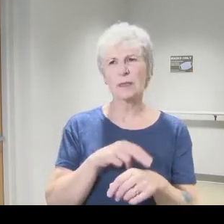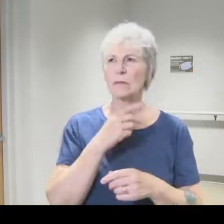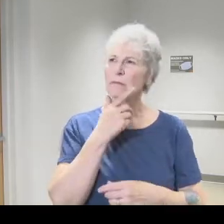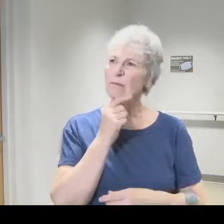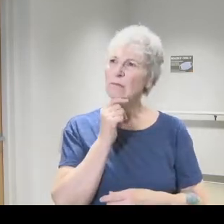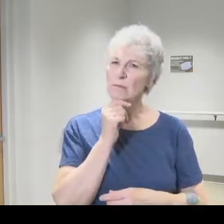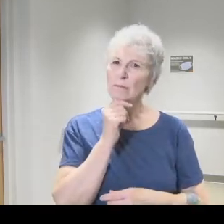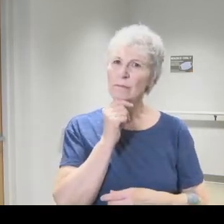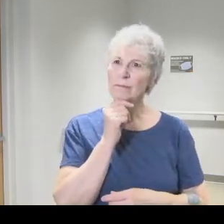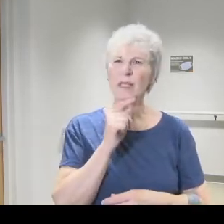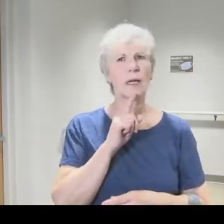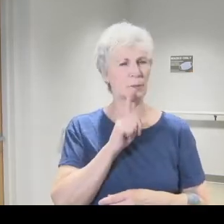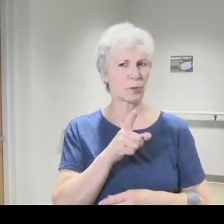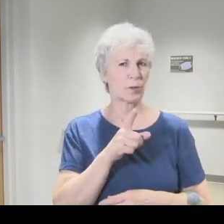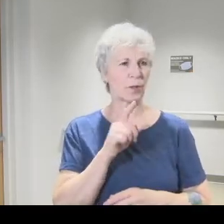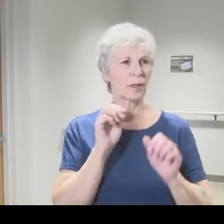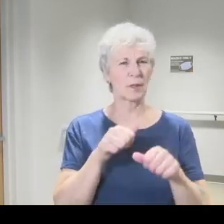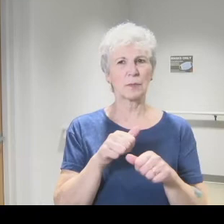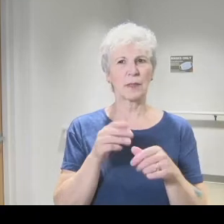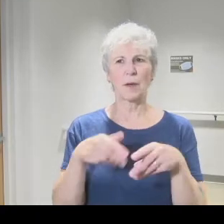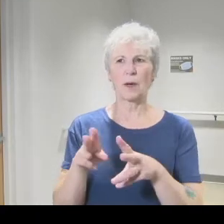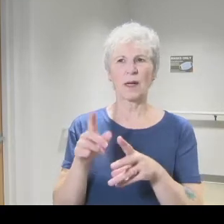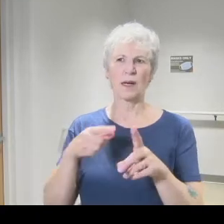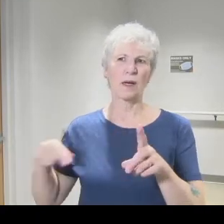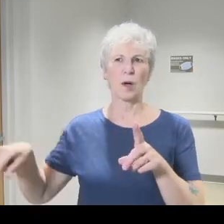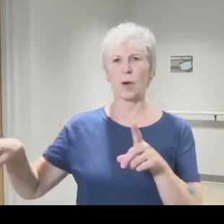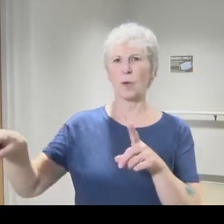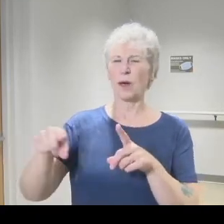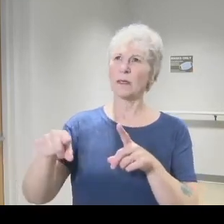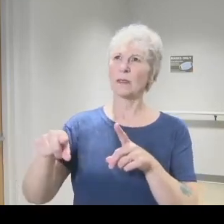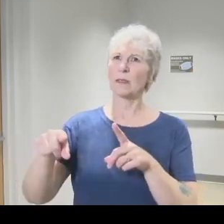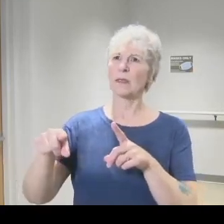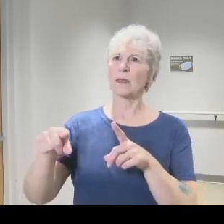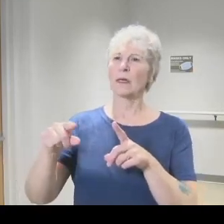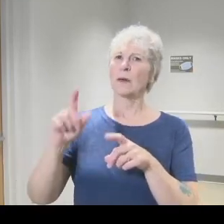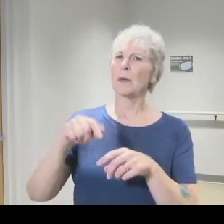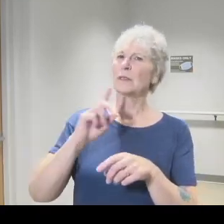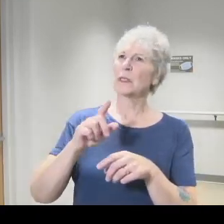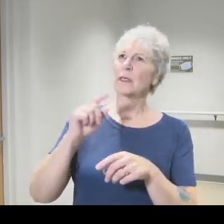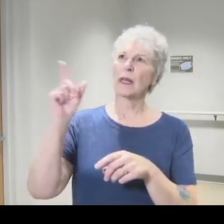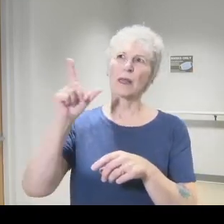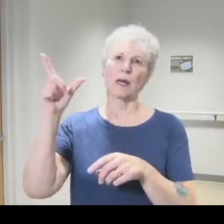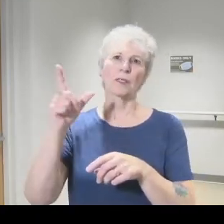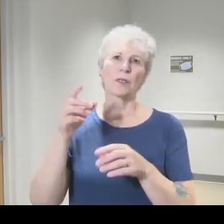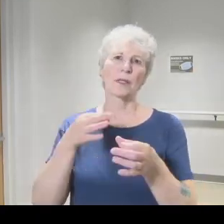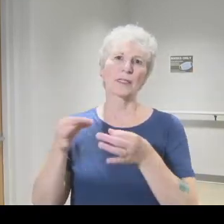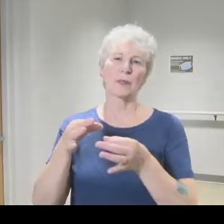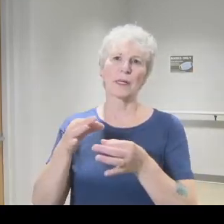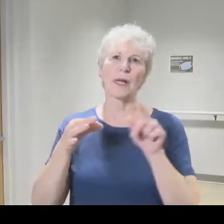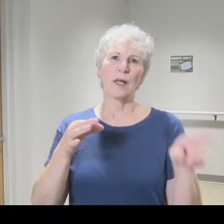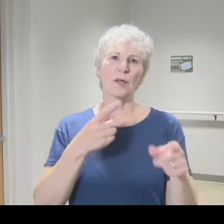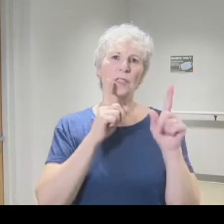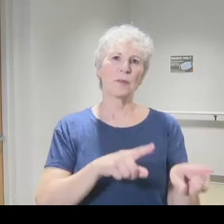You know what? I'm sure there's a way around this. There's got to be a logical explanation. I bet those commands were only for those